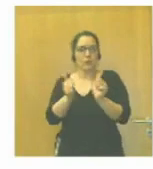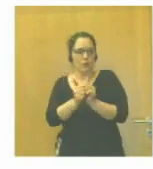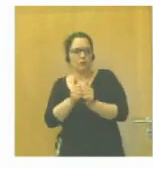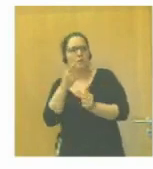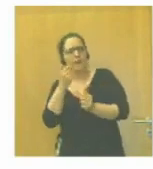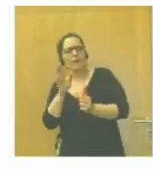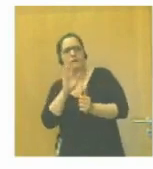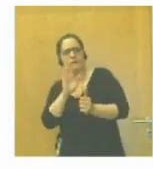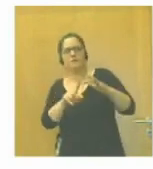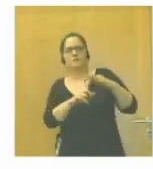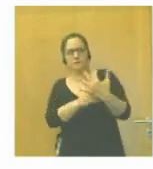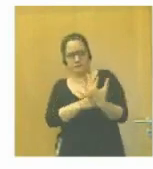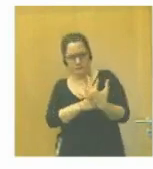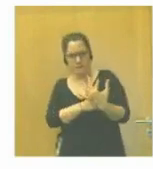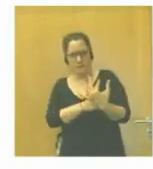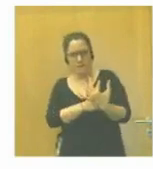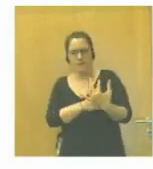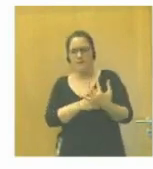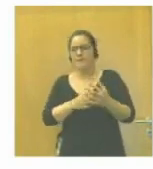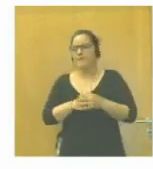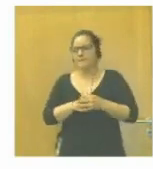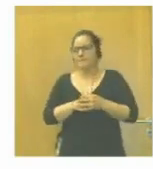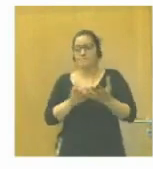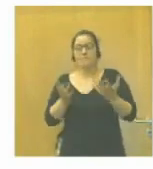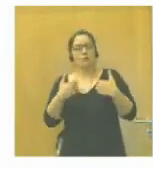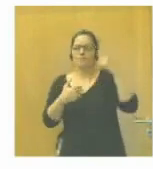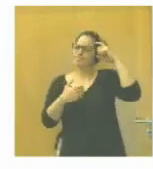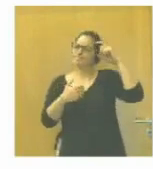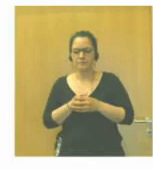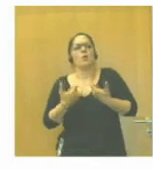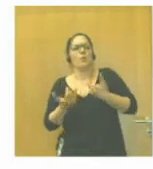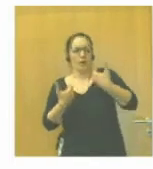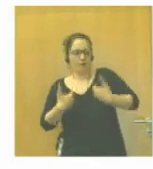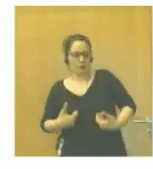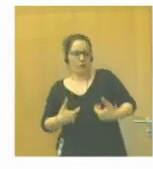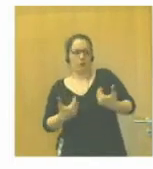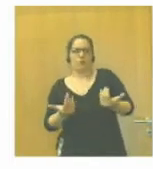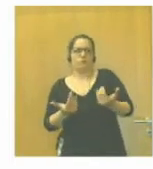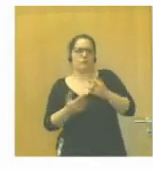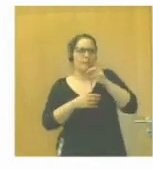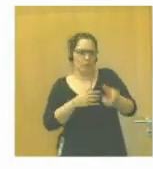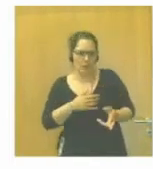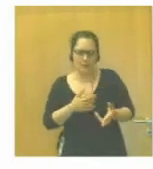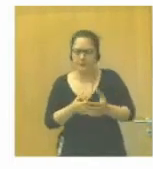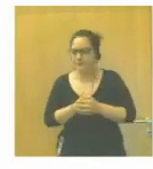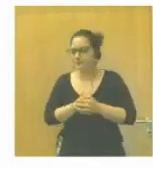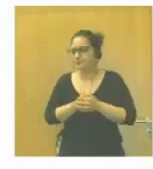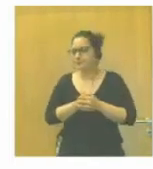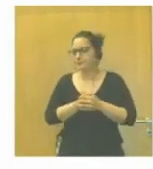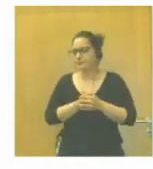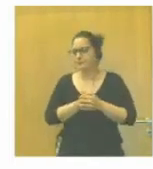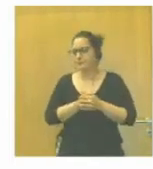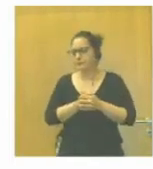wanted to answer that question that came up this morning. So public service announcement over. Okay, so I'm going to talk about comprehensive